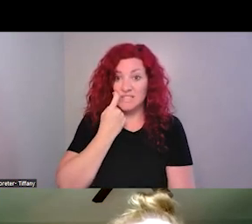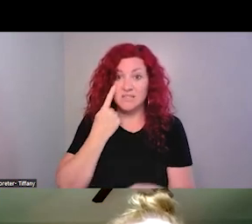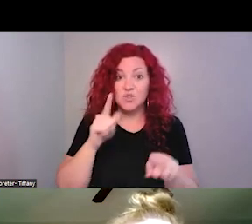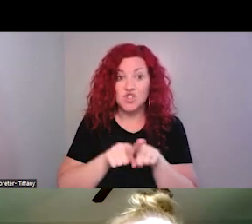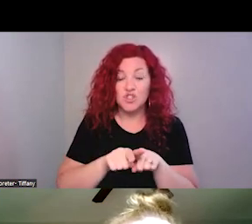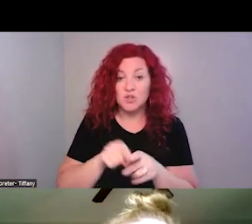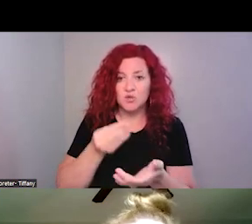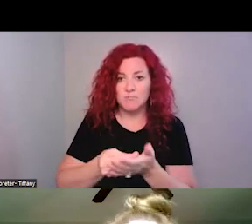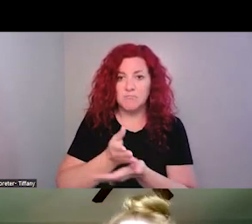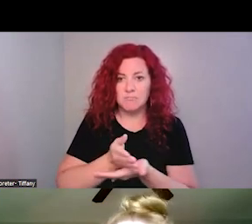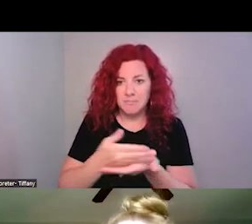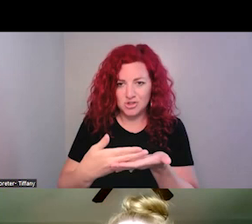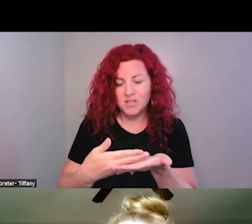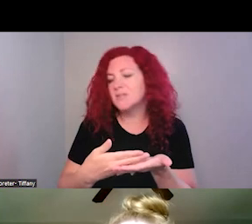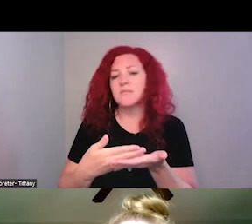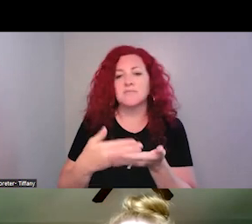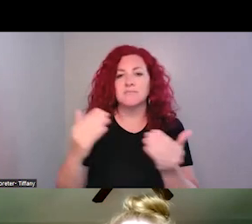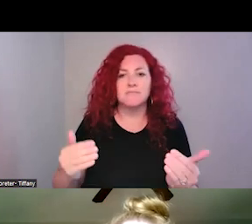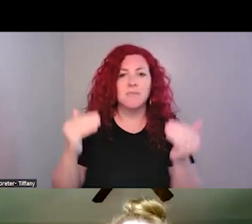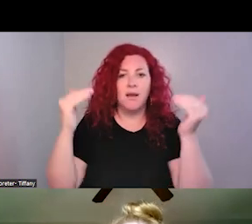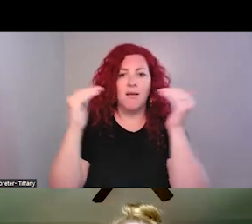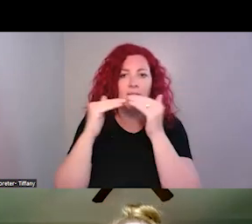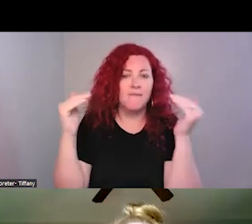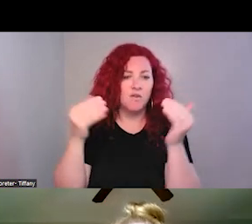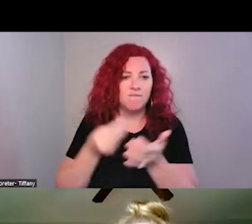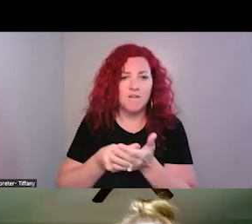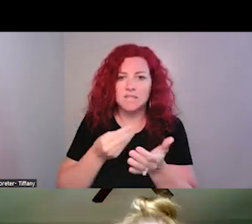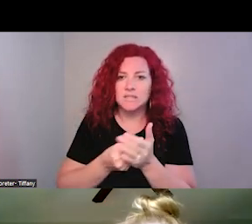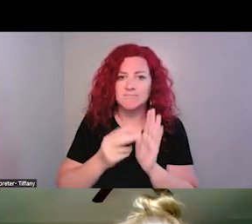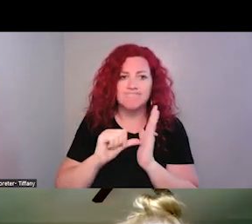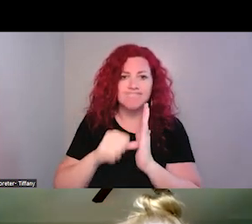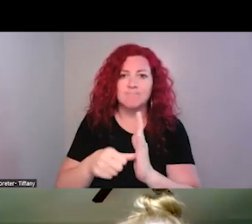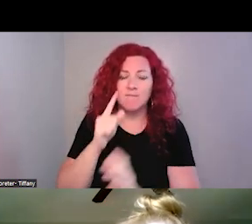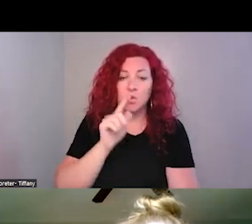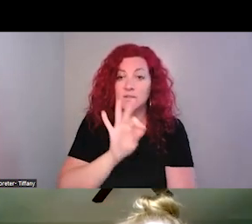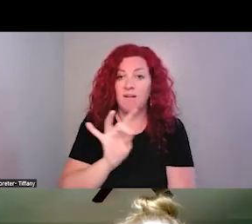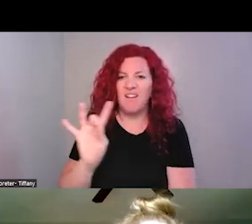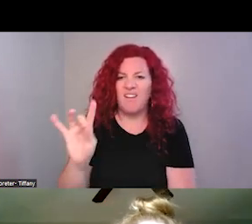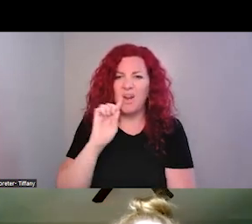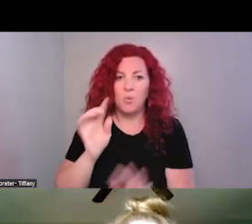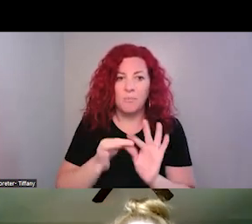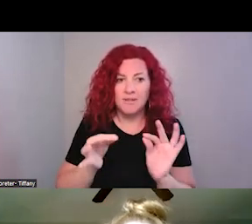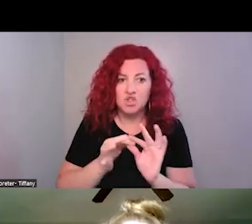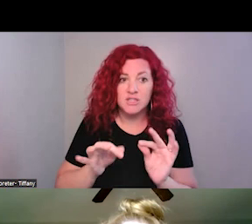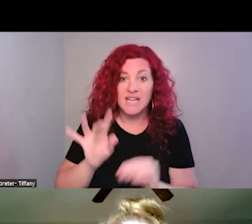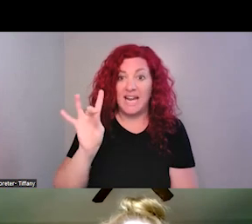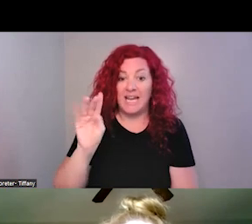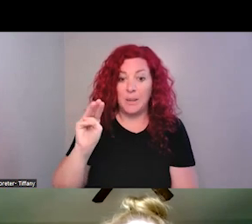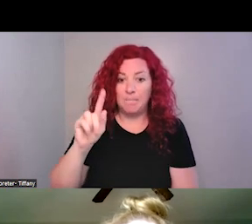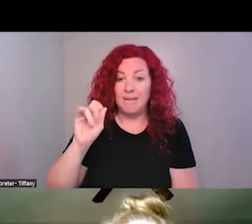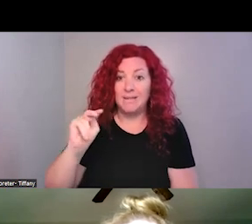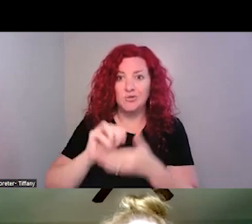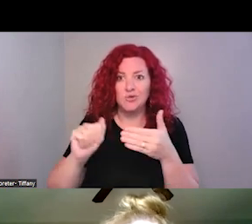its budget. It's just some high-level funding highlights for 988 that I'll mention. There's $8 million